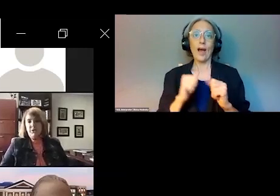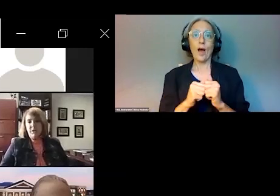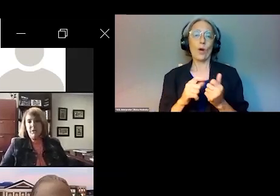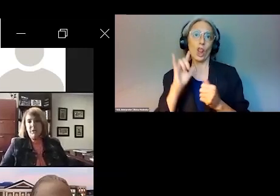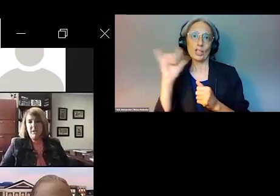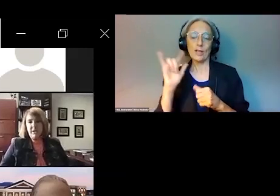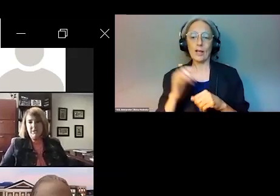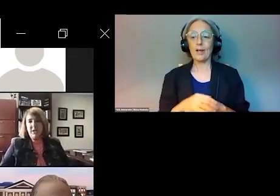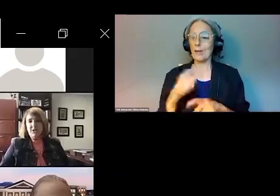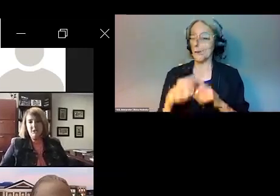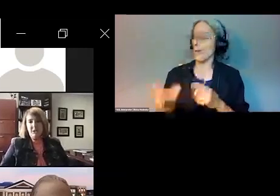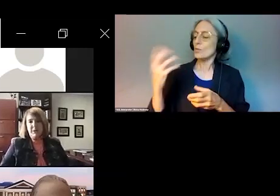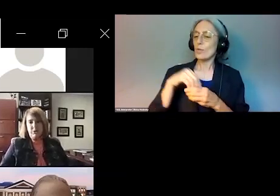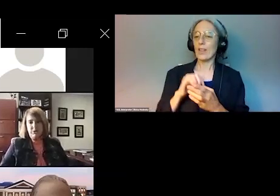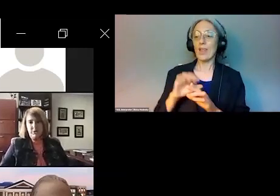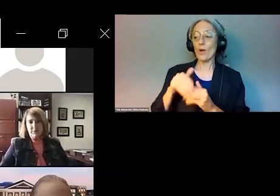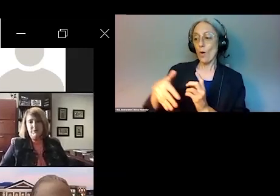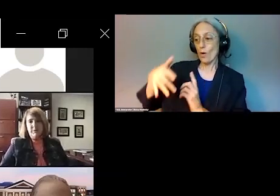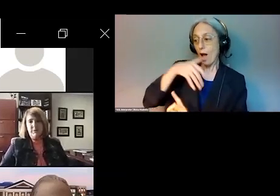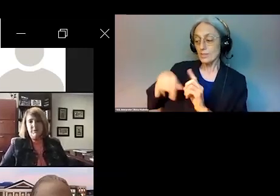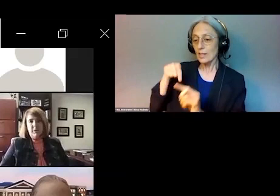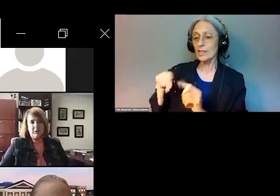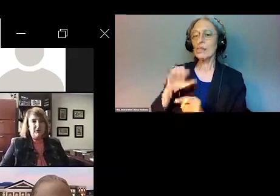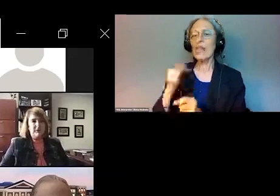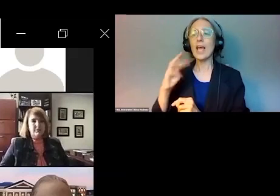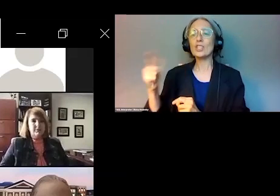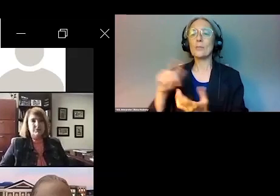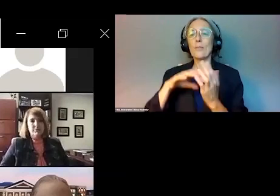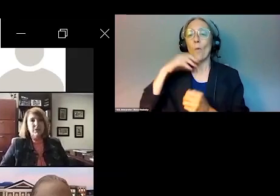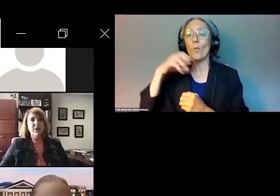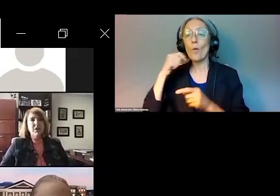that also within the context of aging with spinal cord injury. So next.